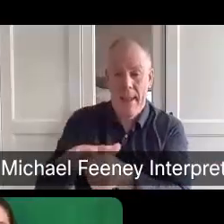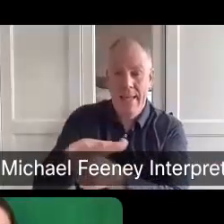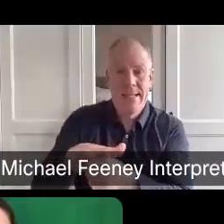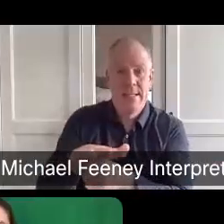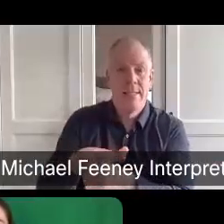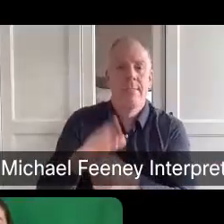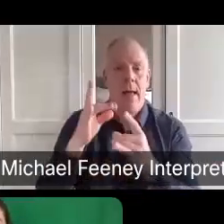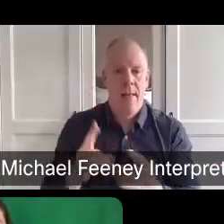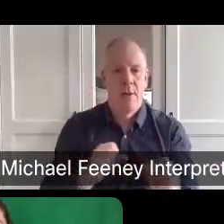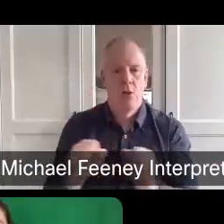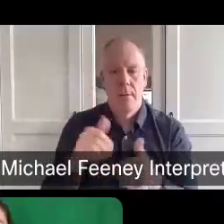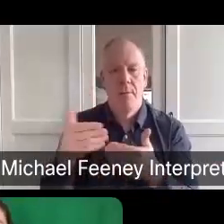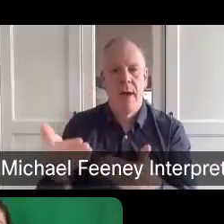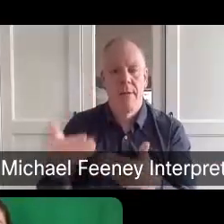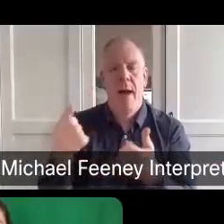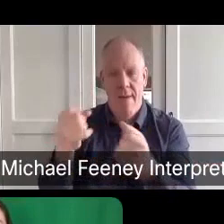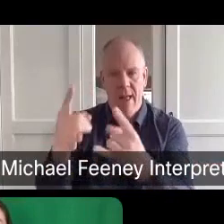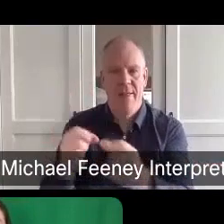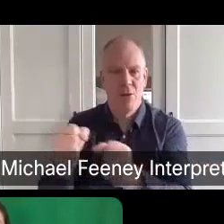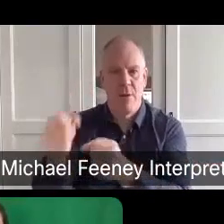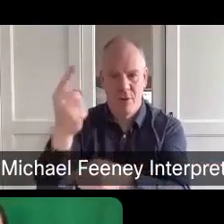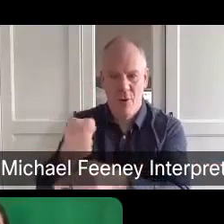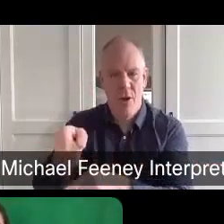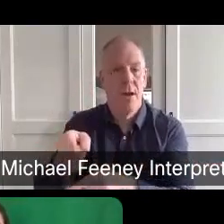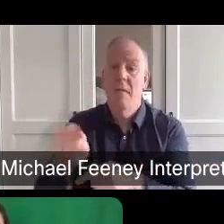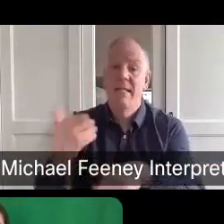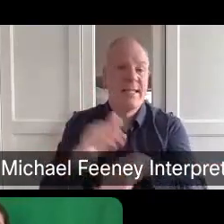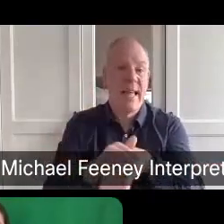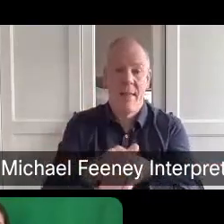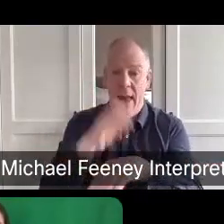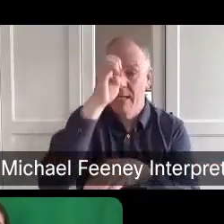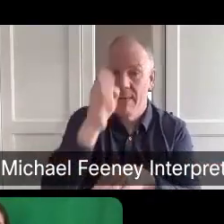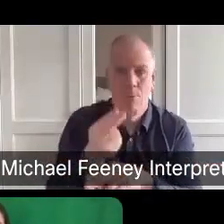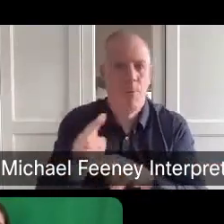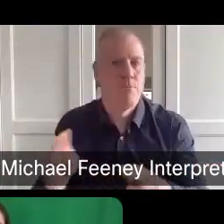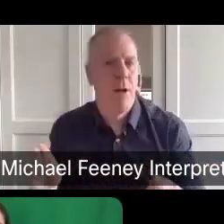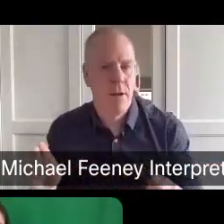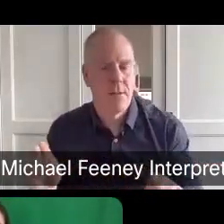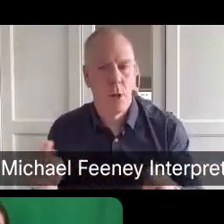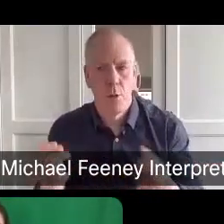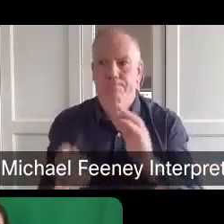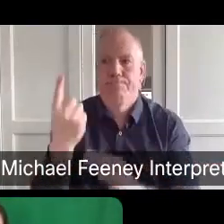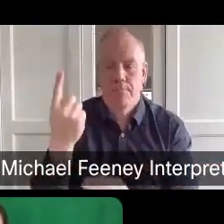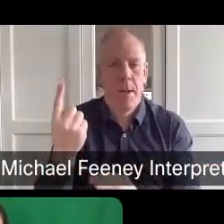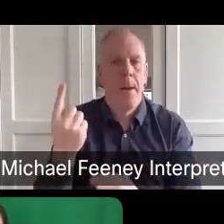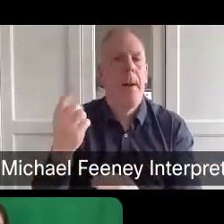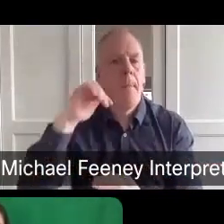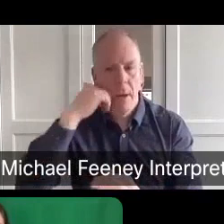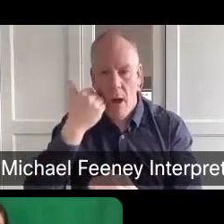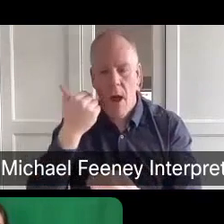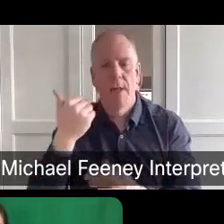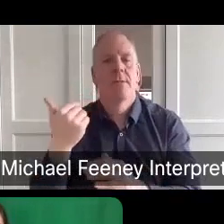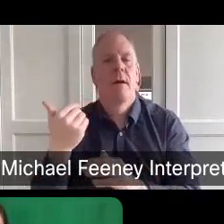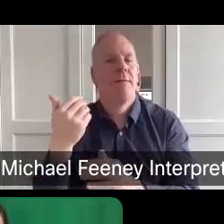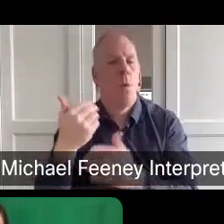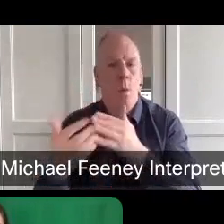service provider provides a health service, whether or not the death was anticipated or arose from or was wholly or partially attributable to